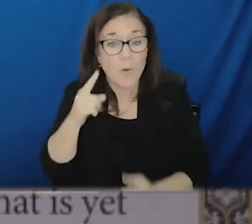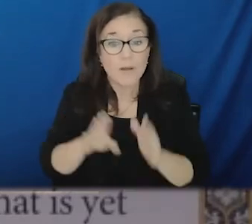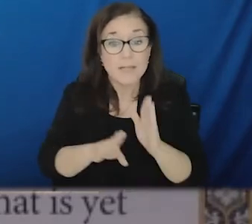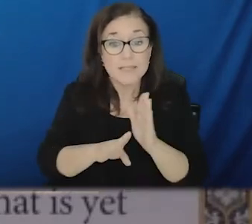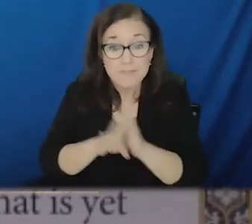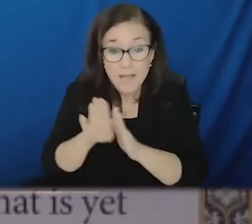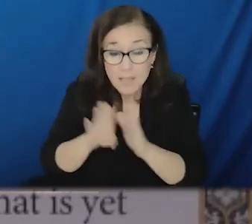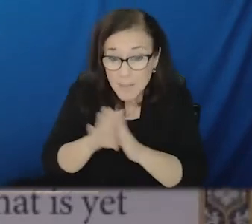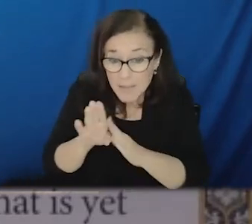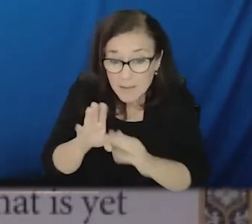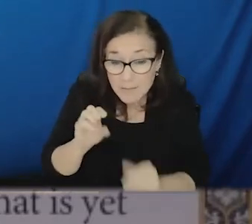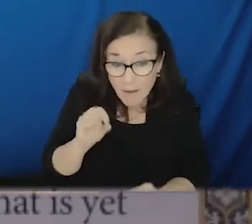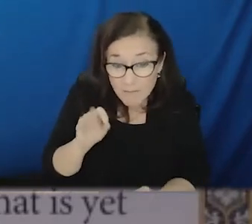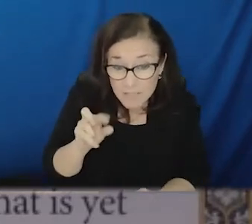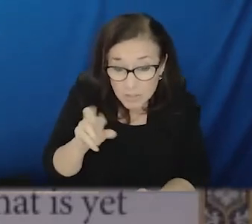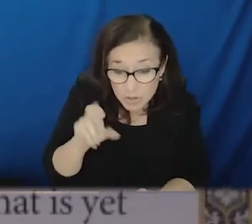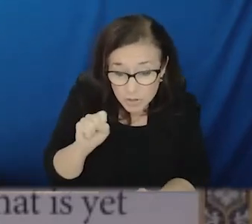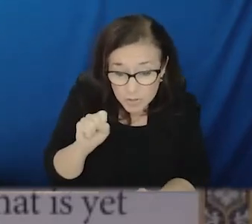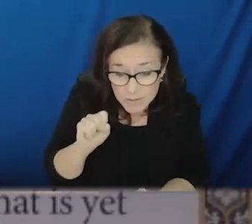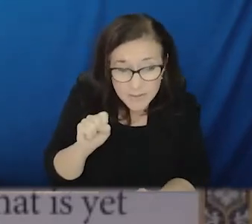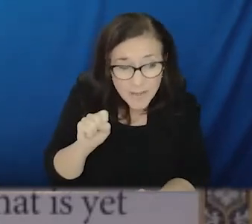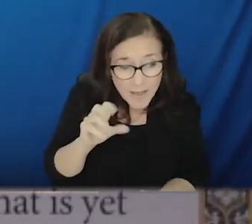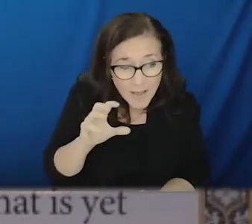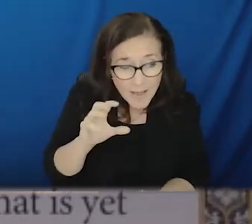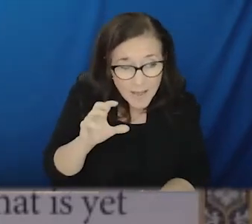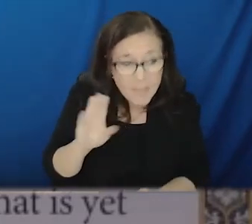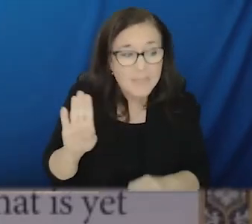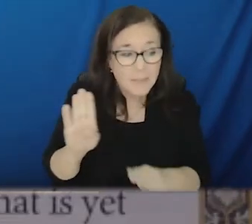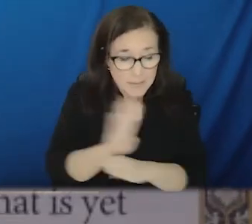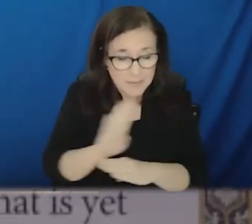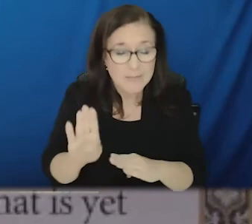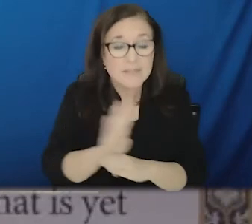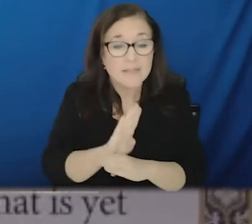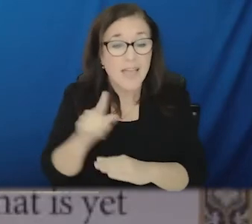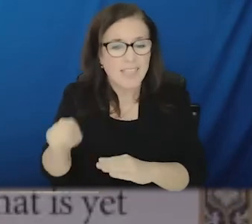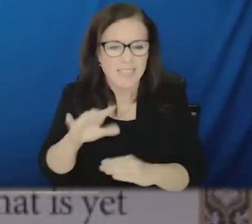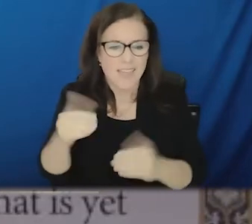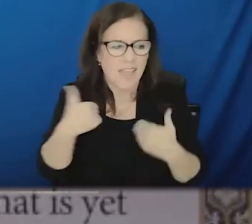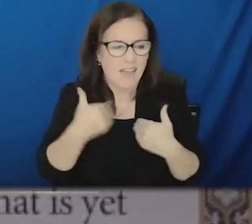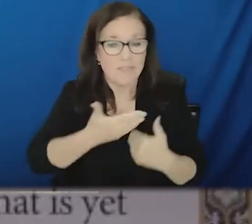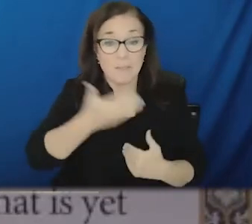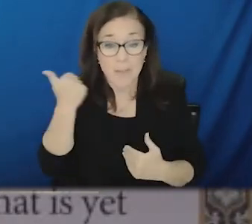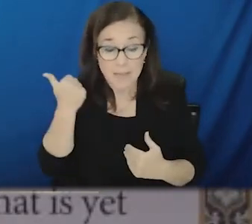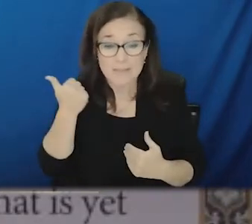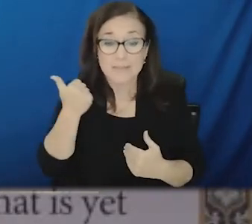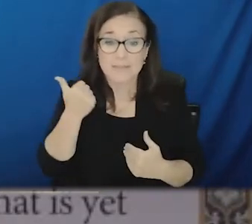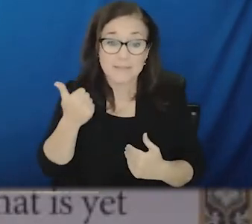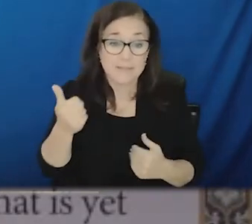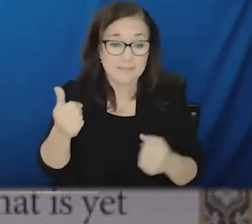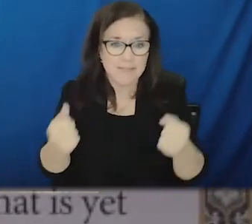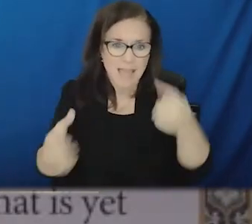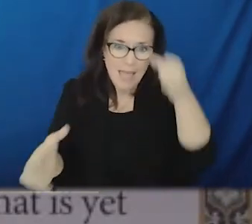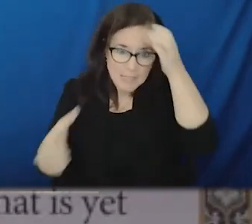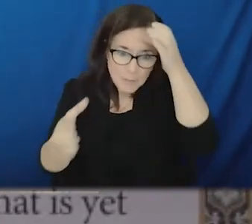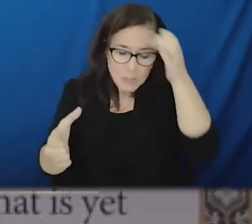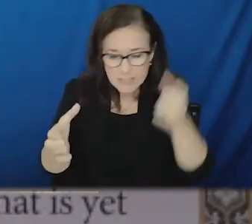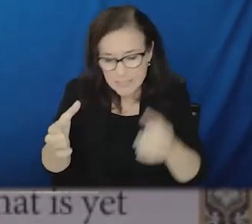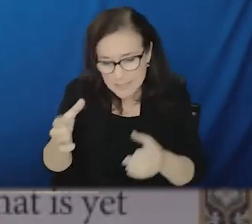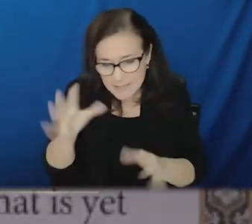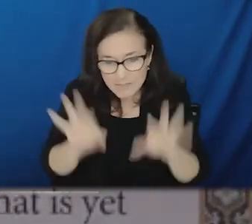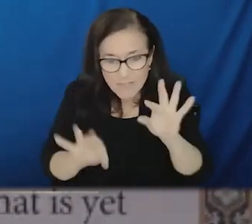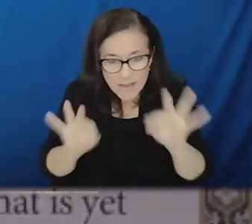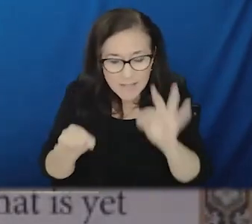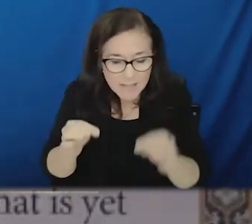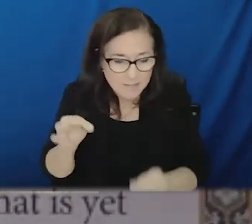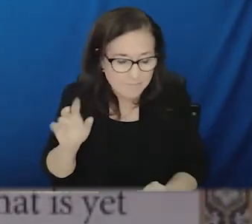officers and really would have the best expertise in trying to find us a top leader like Mr. Tate to be replaced